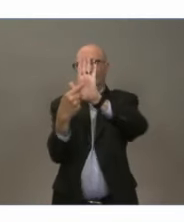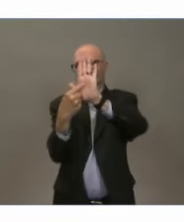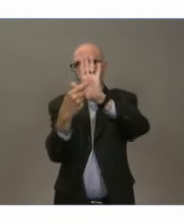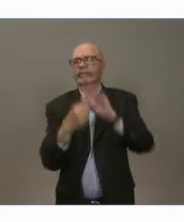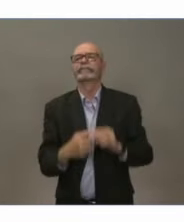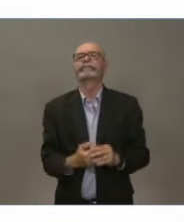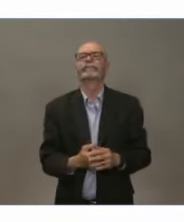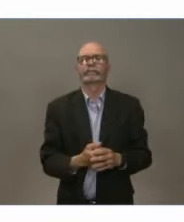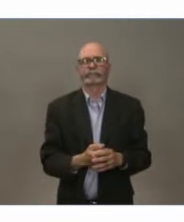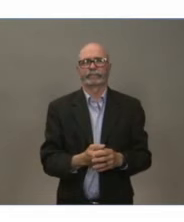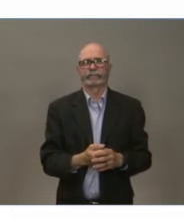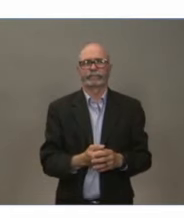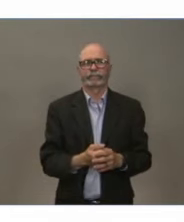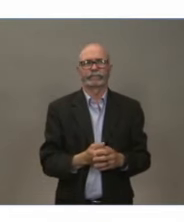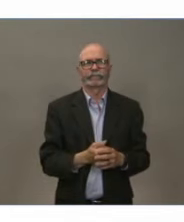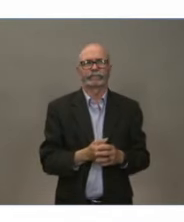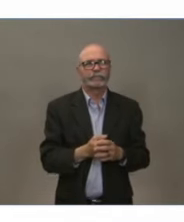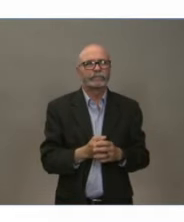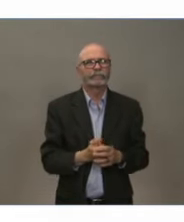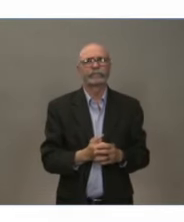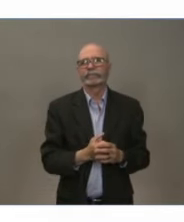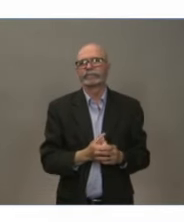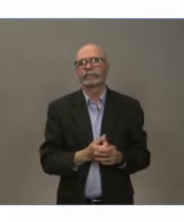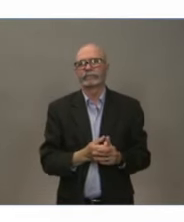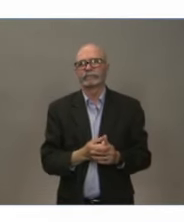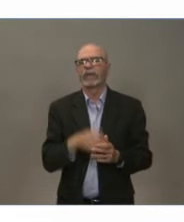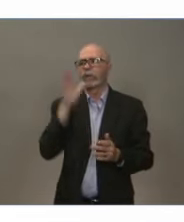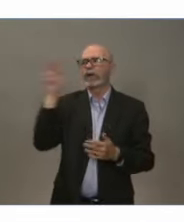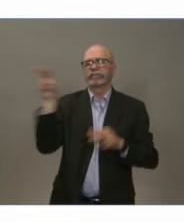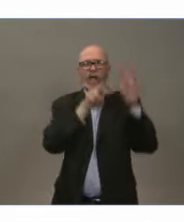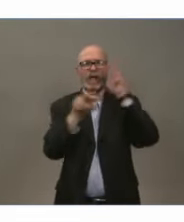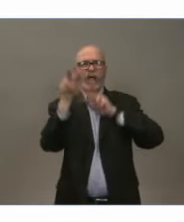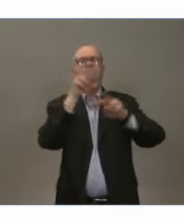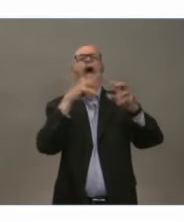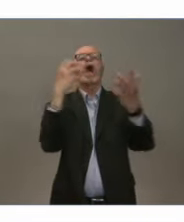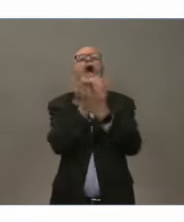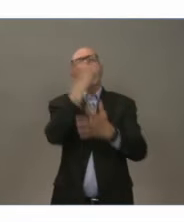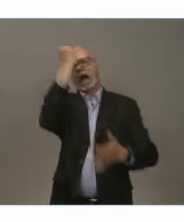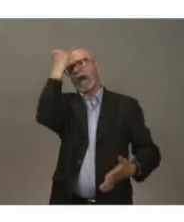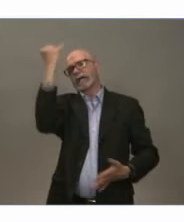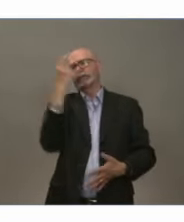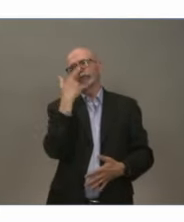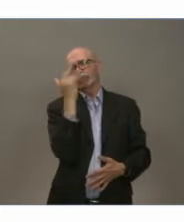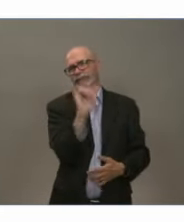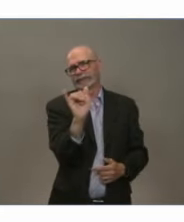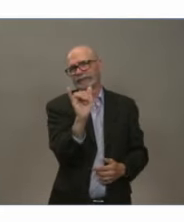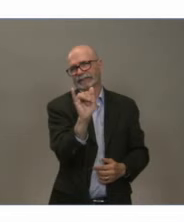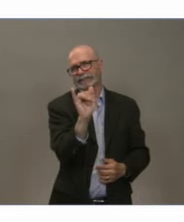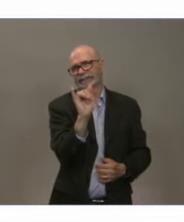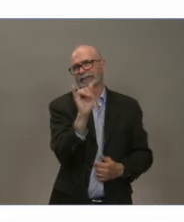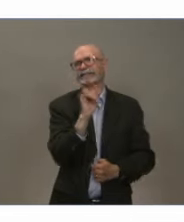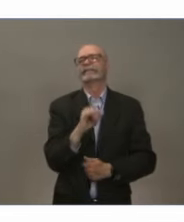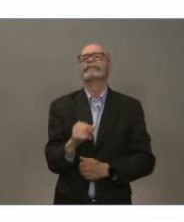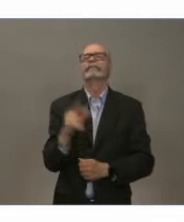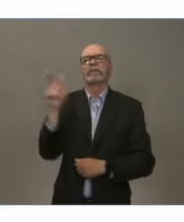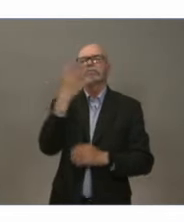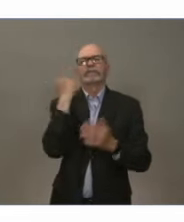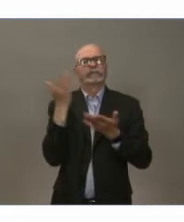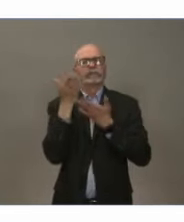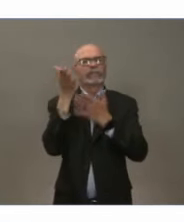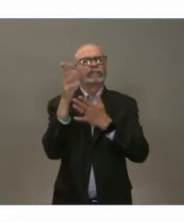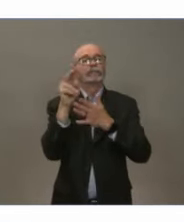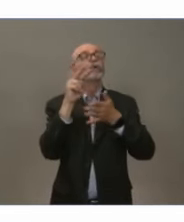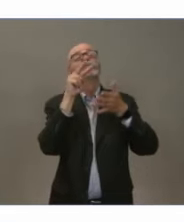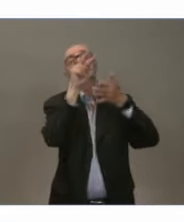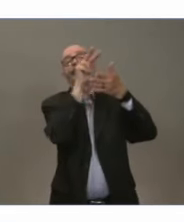Authority. I think that would help you. I'd have to go back and lump up some of these community health networks into your area. But I